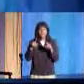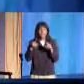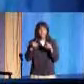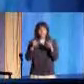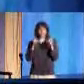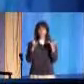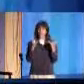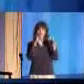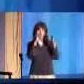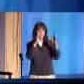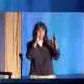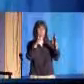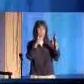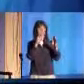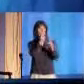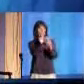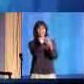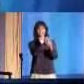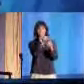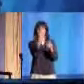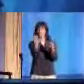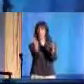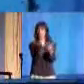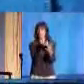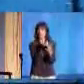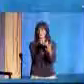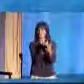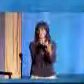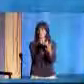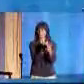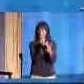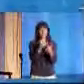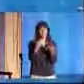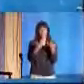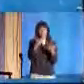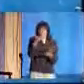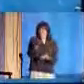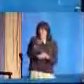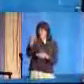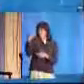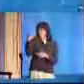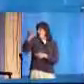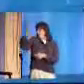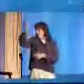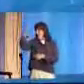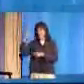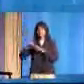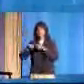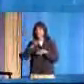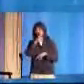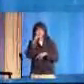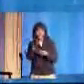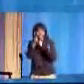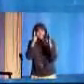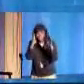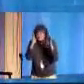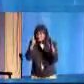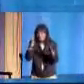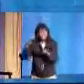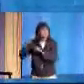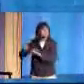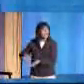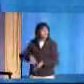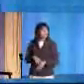It's right there. Now, if you take this little active listening skill set and